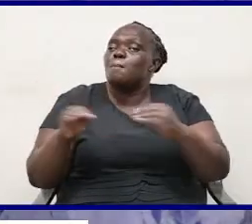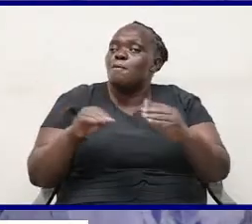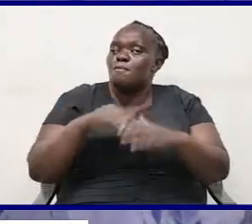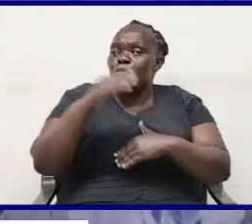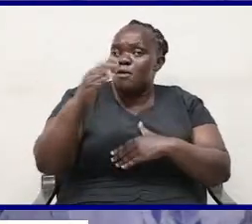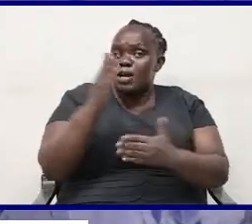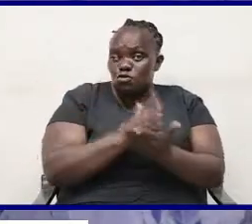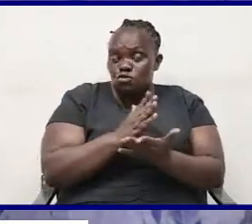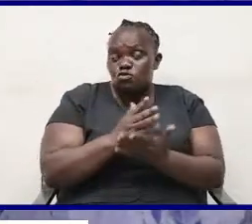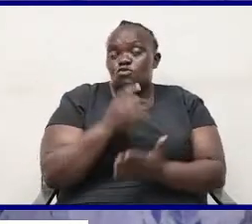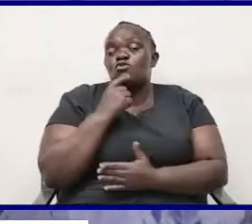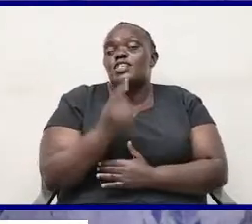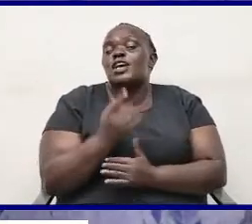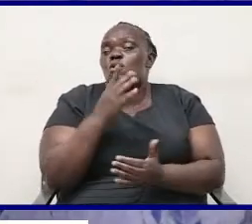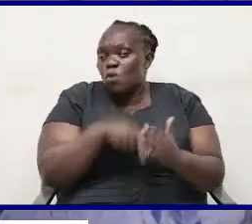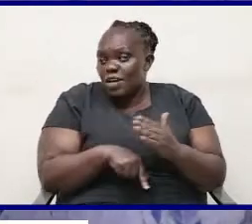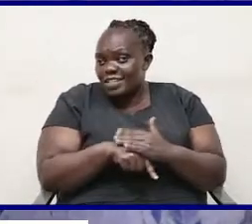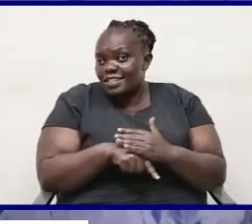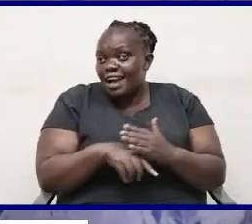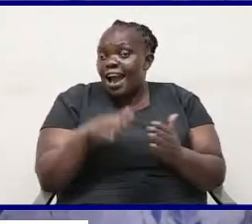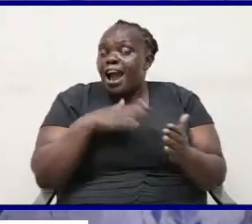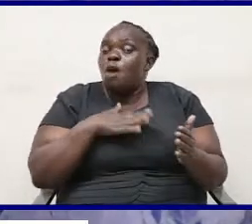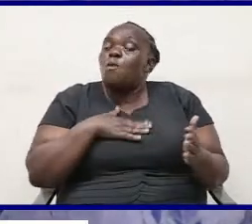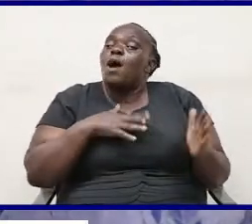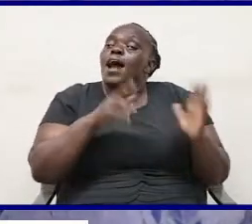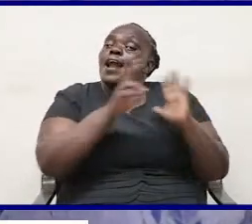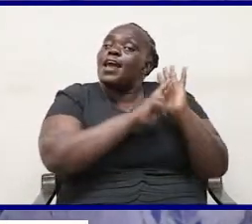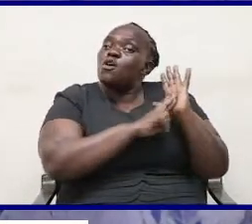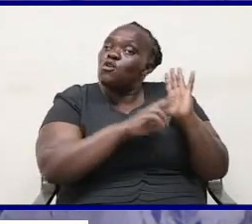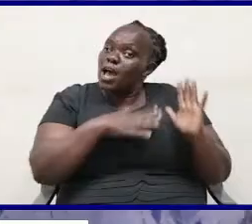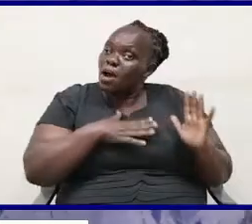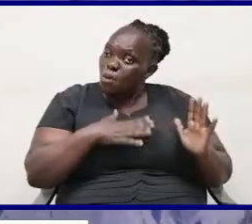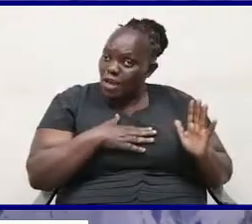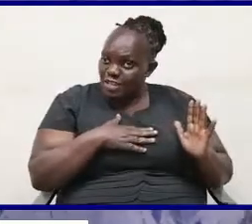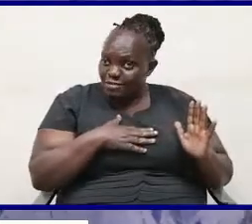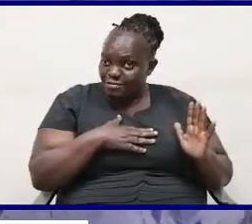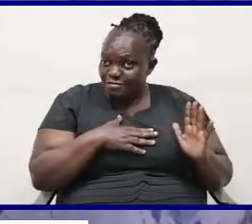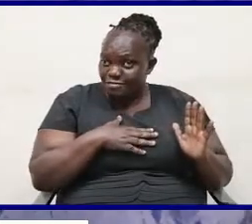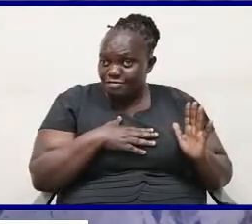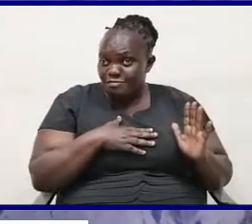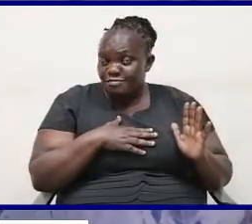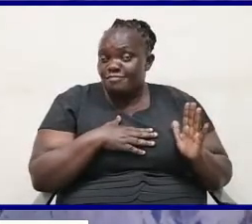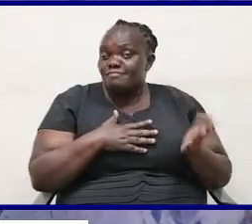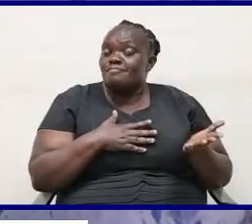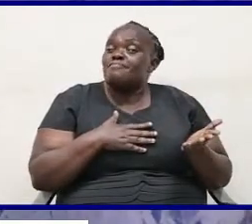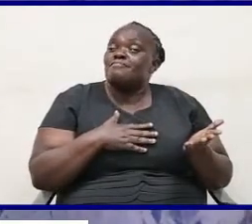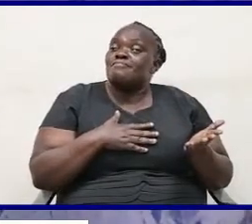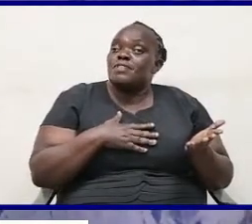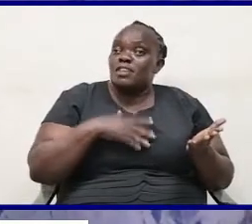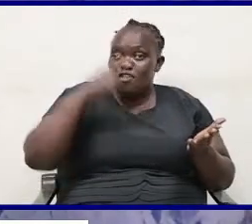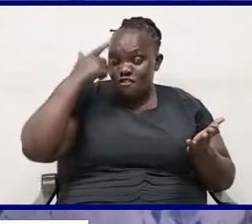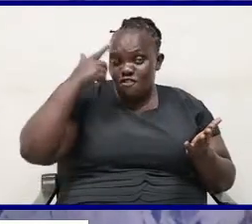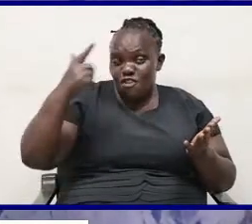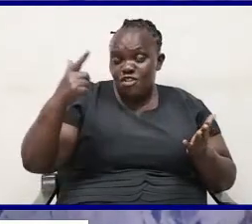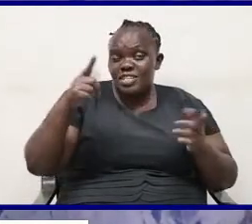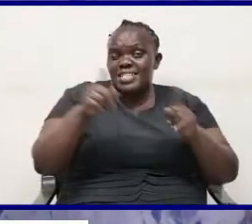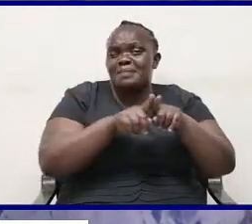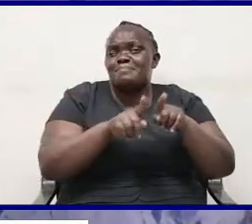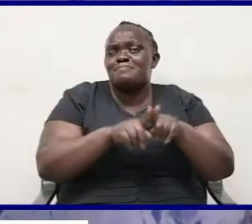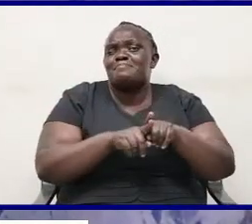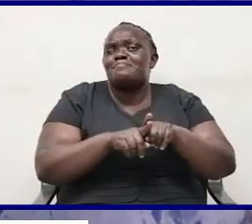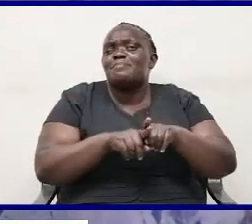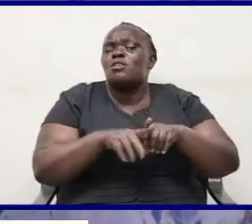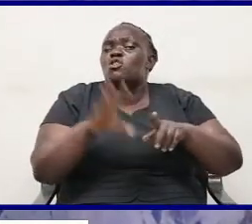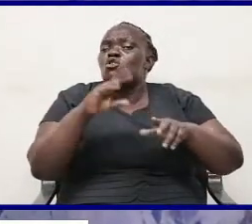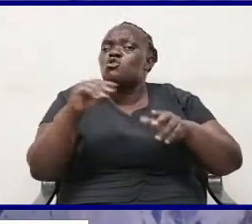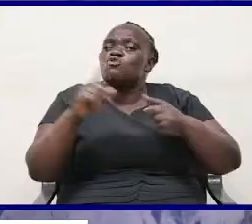It's also true to say that our records, for NSE trading have